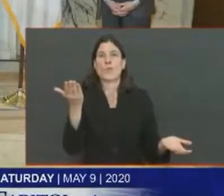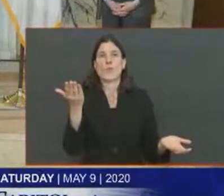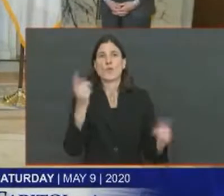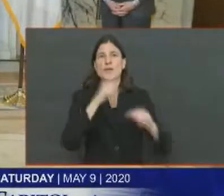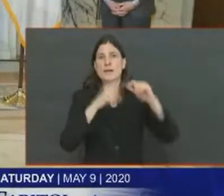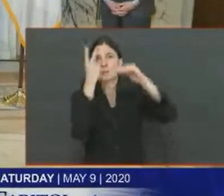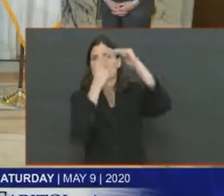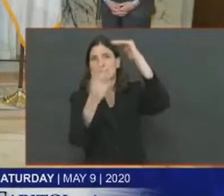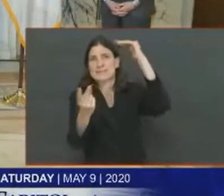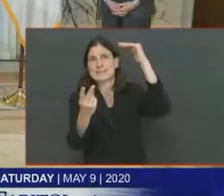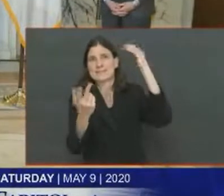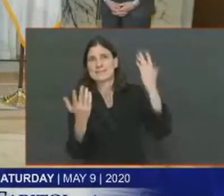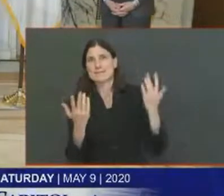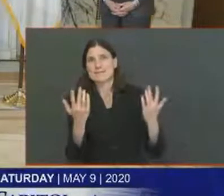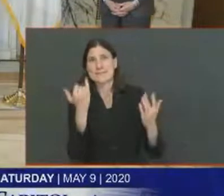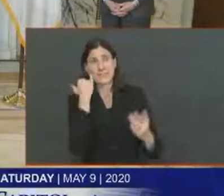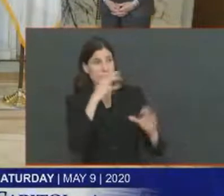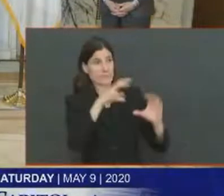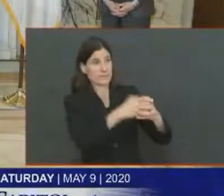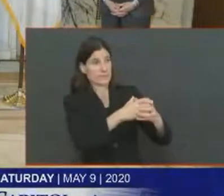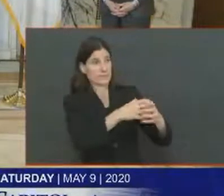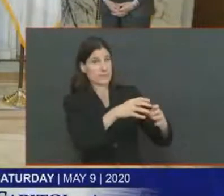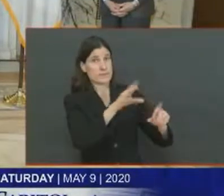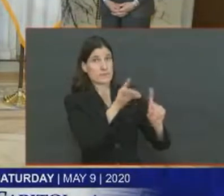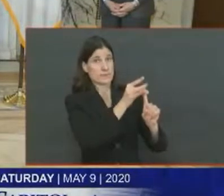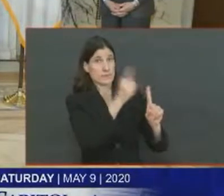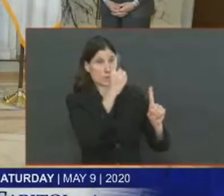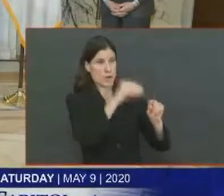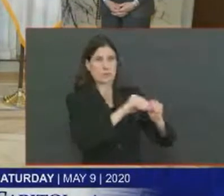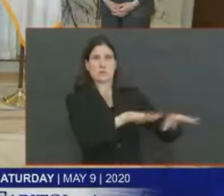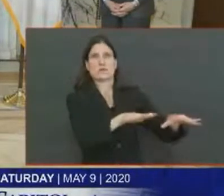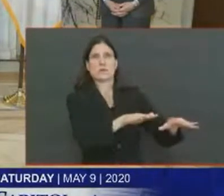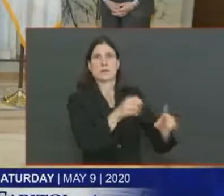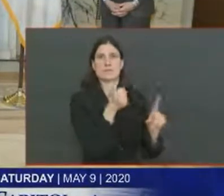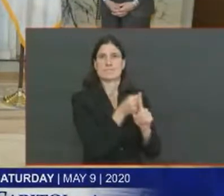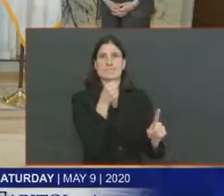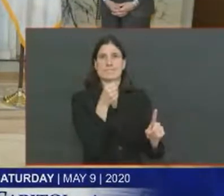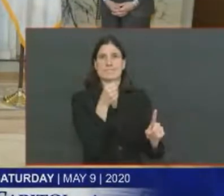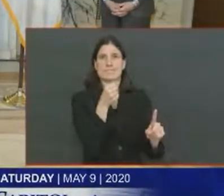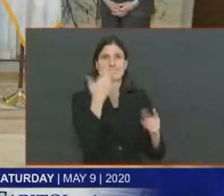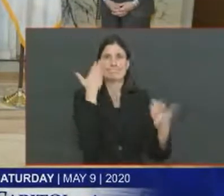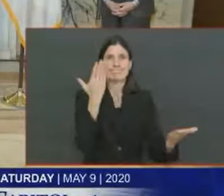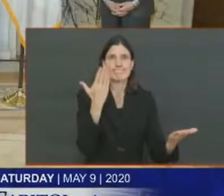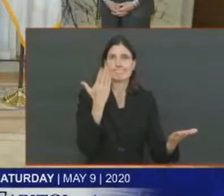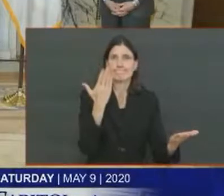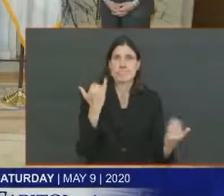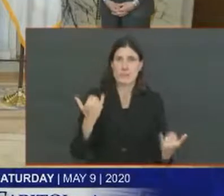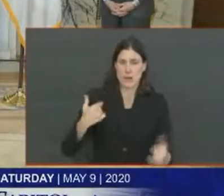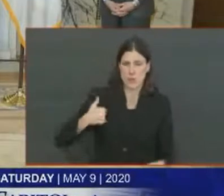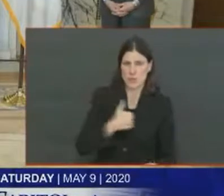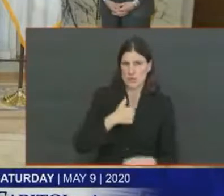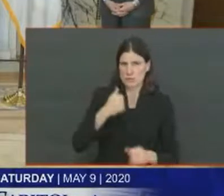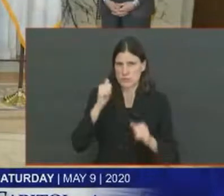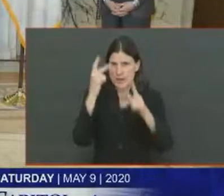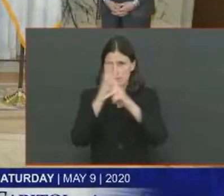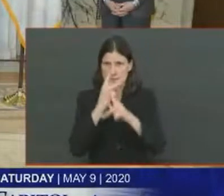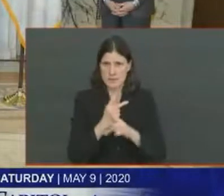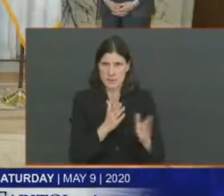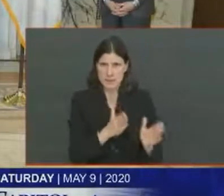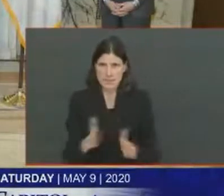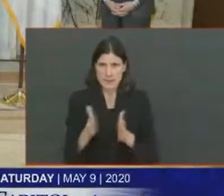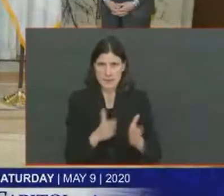but what we can do is make sure our system is strong enough to get there, test people, do what we need to do, get people into isolation.